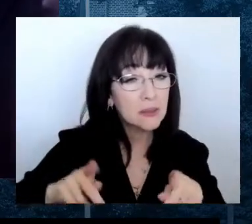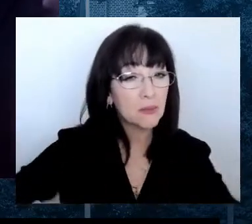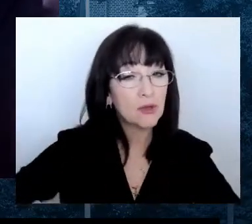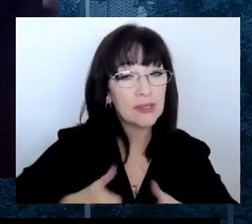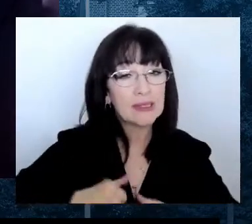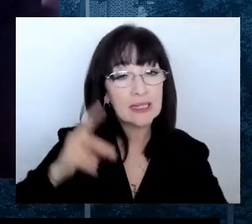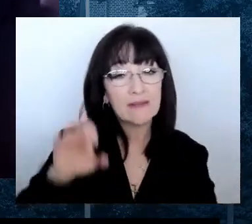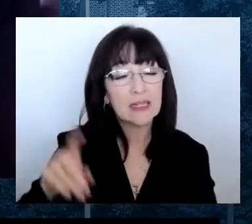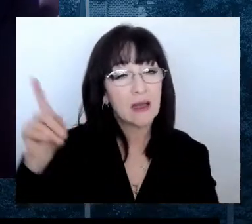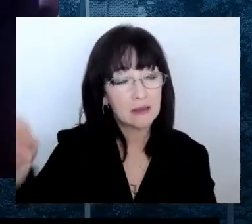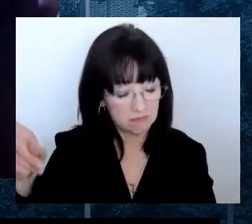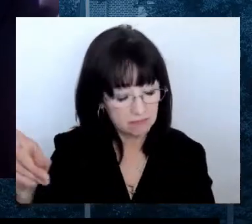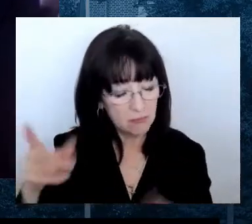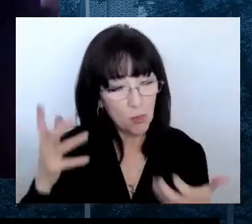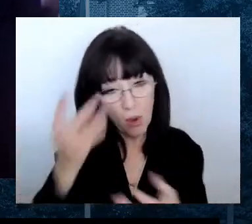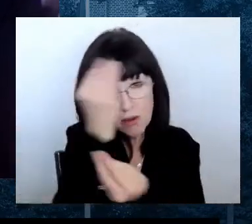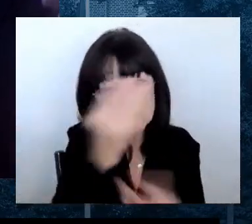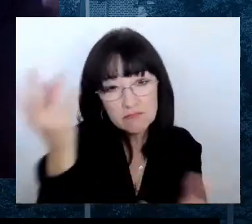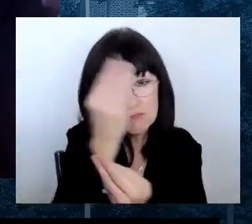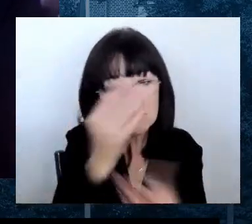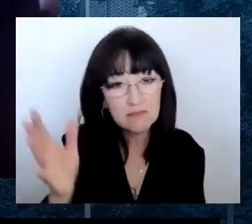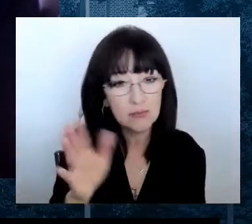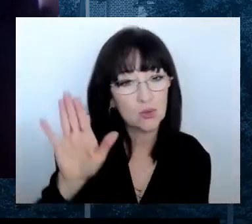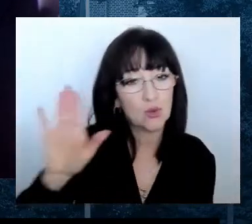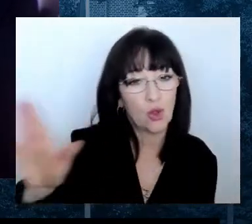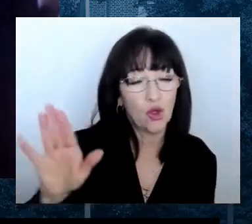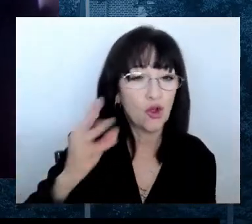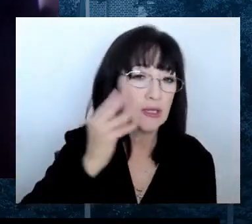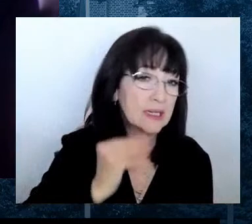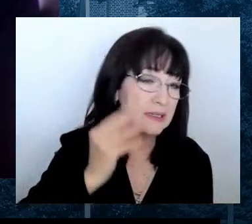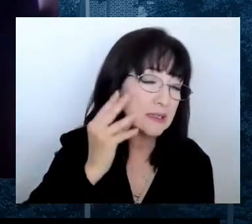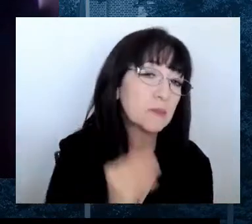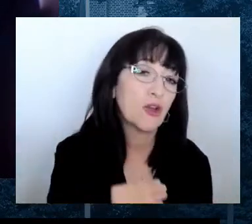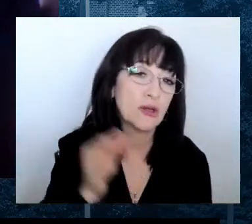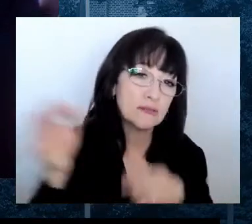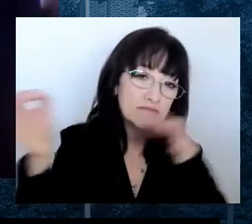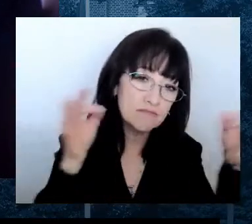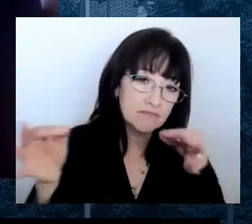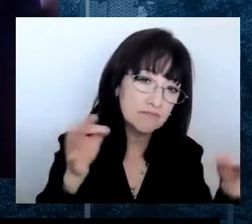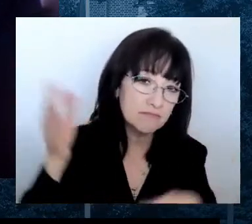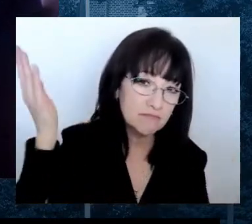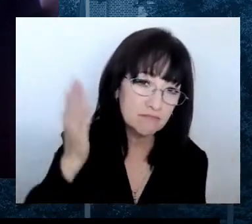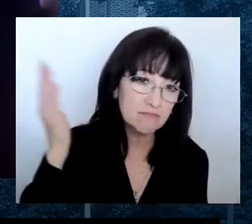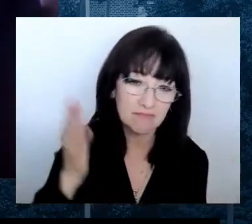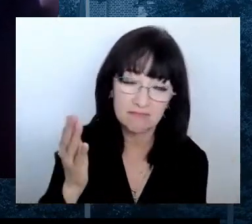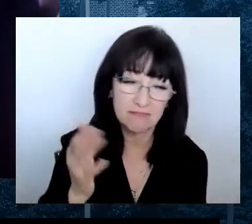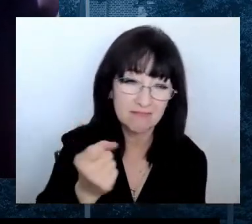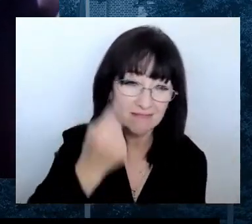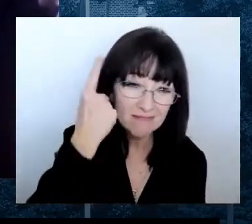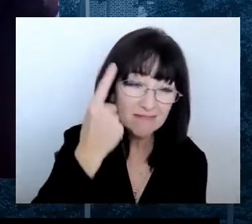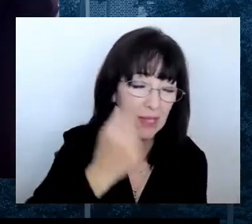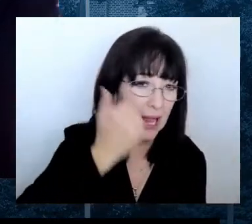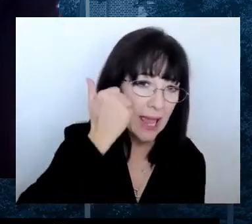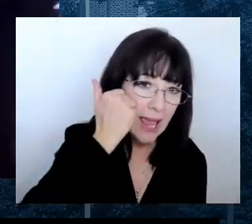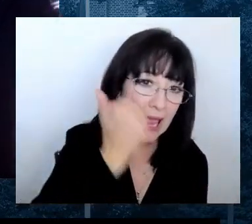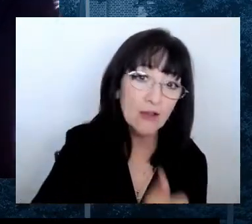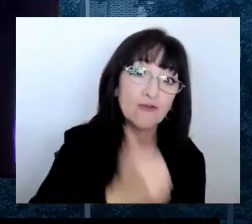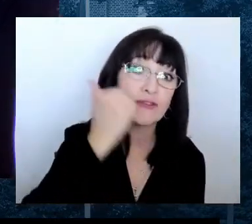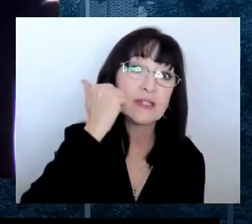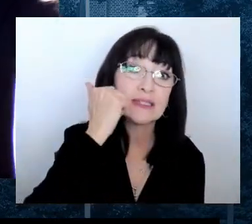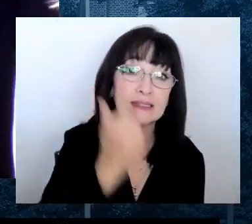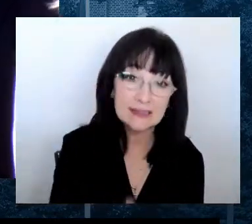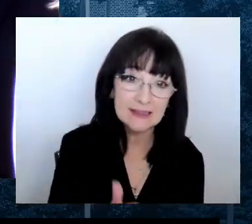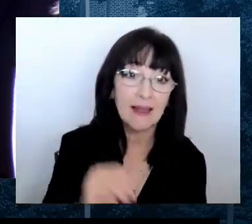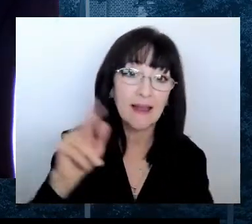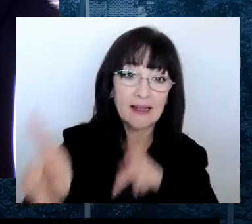voices to share their experiences. Throughout this effort, hardly a day went by that I didn't hear from Delawareans